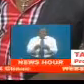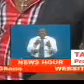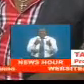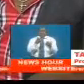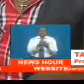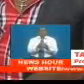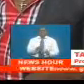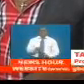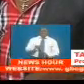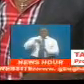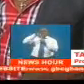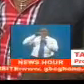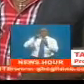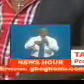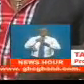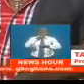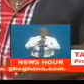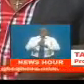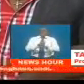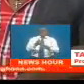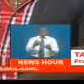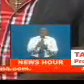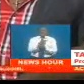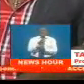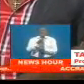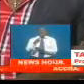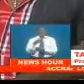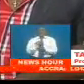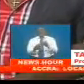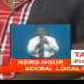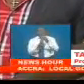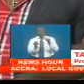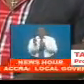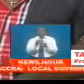great, especially with the discovery of oil in the western region. Everybody